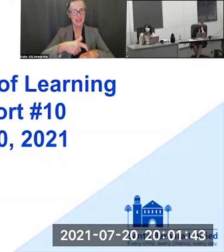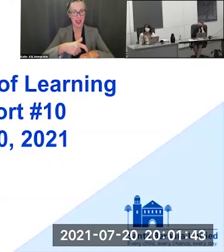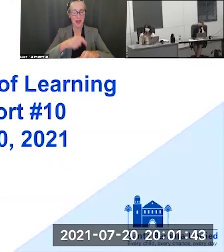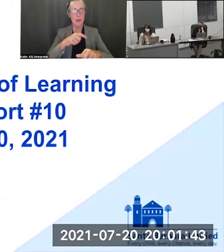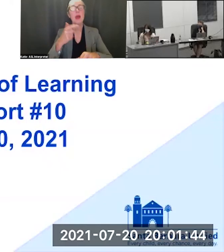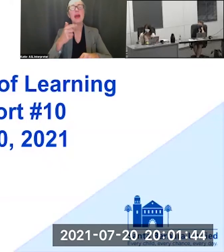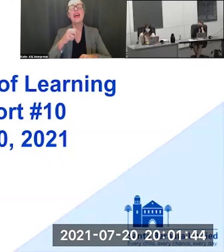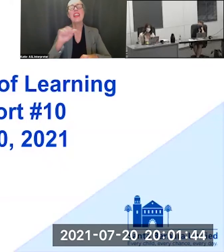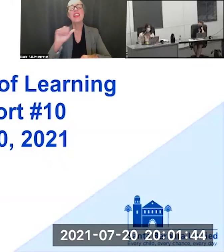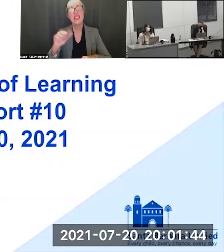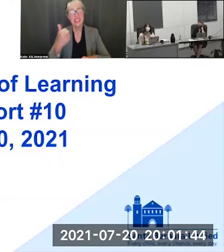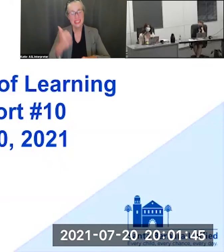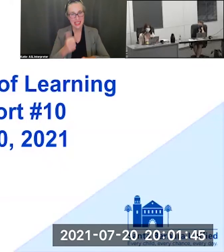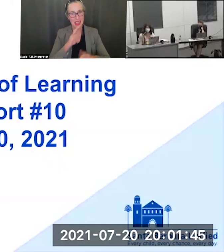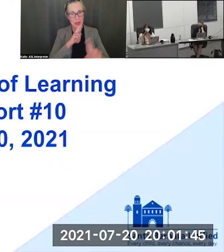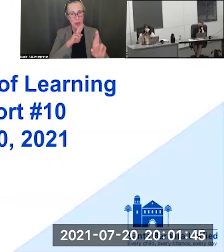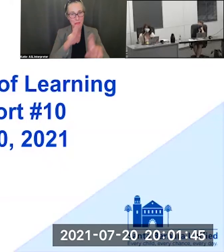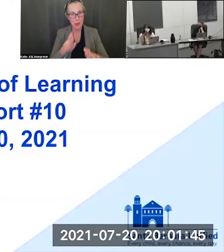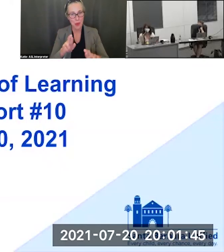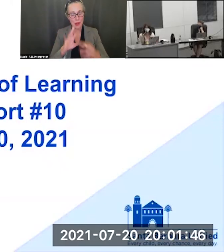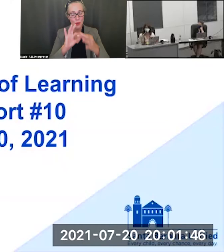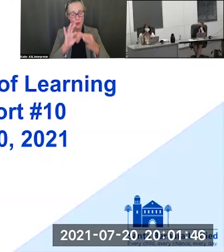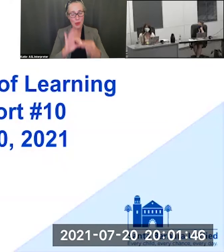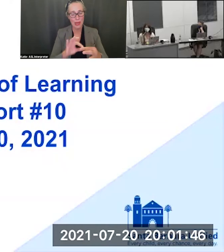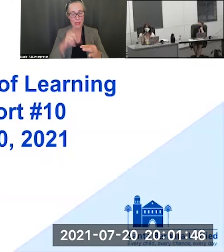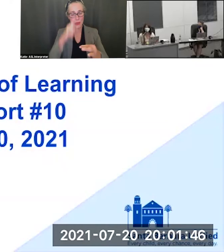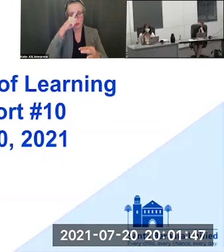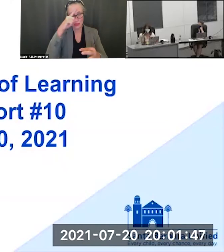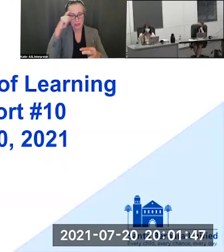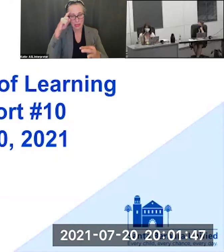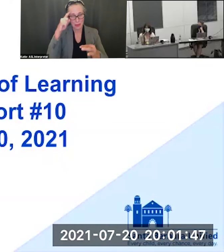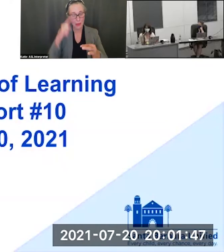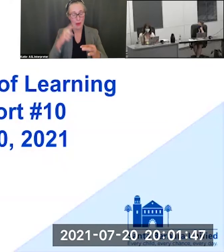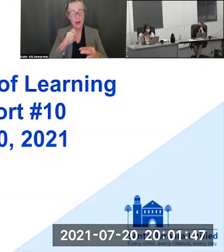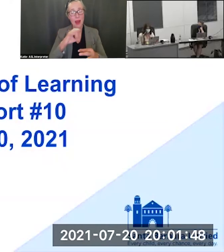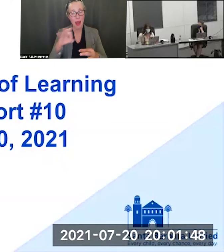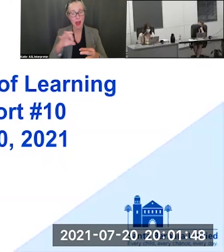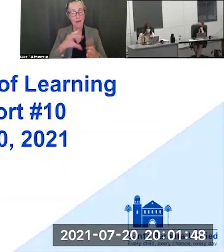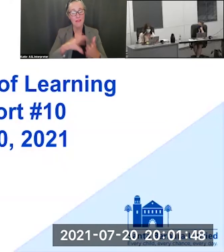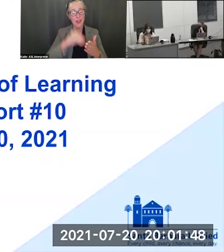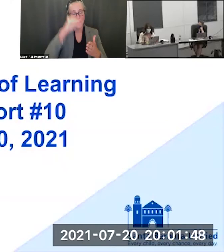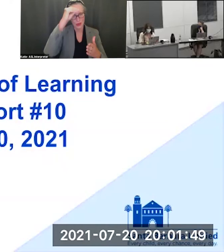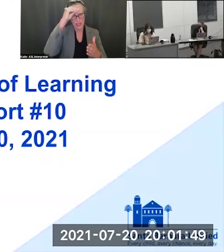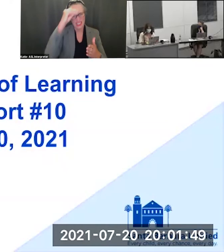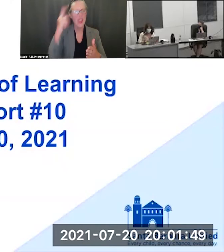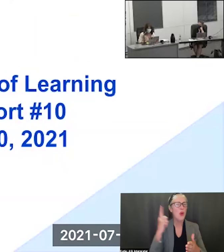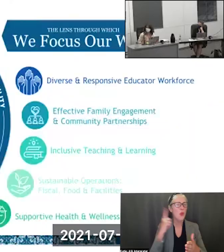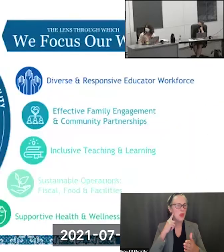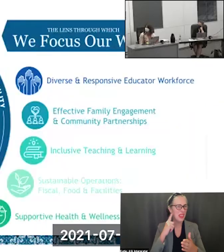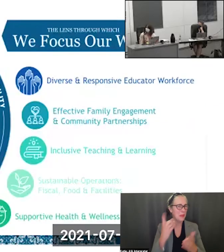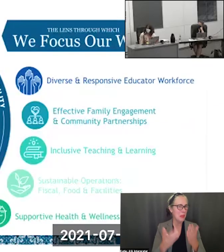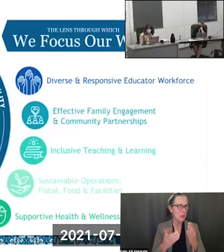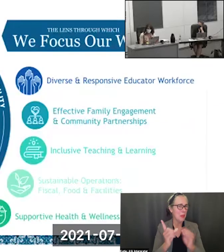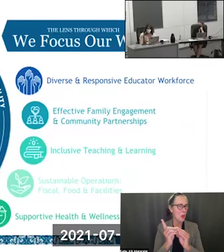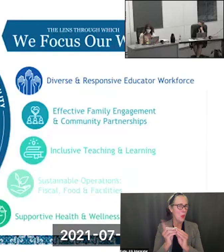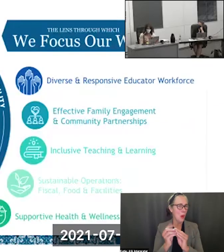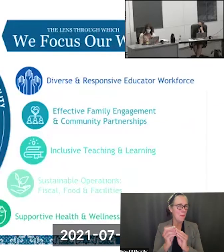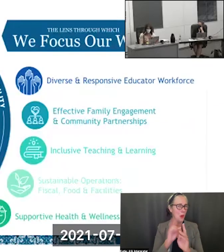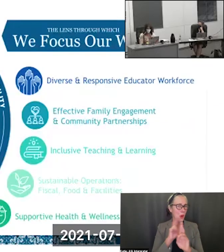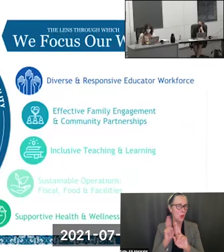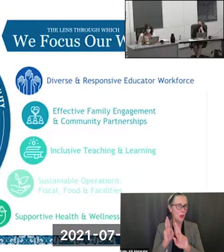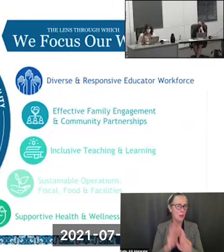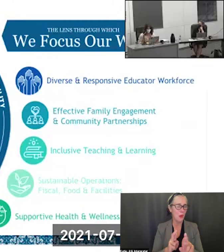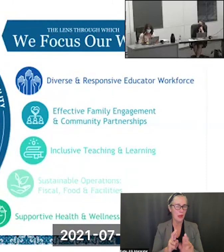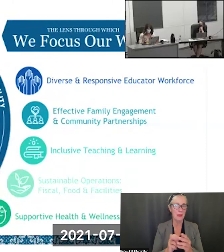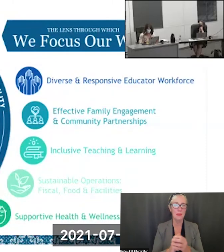10th we believe uh there will be um at least one more and next slide uh one that